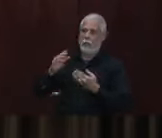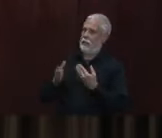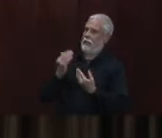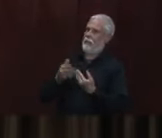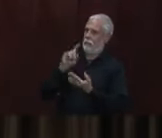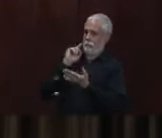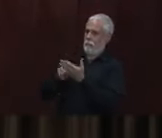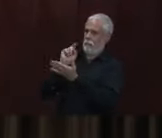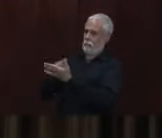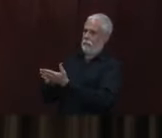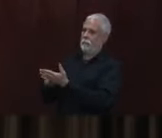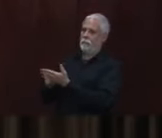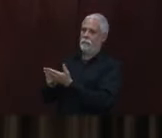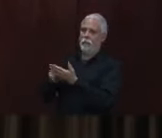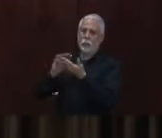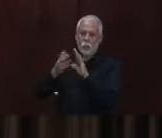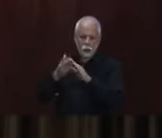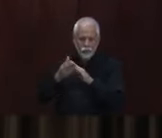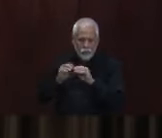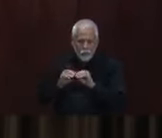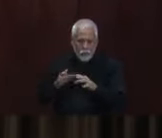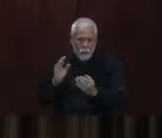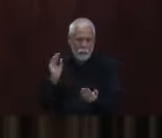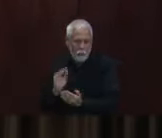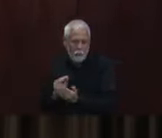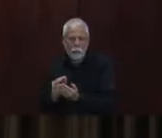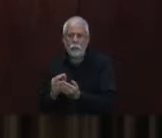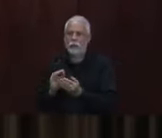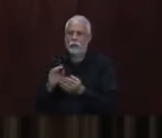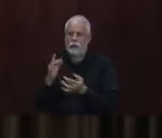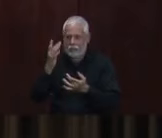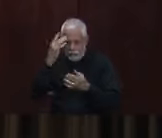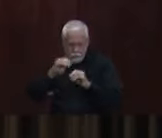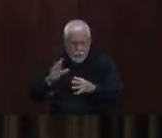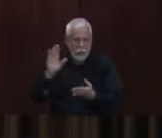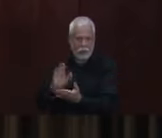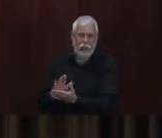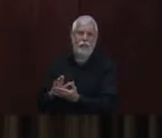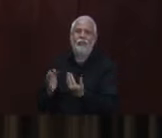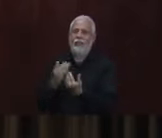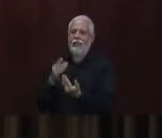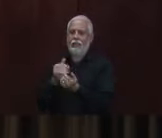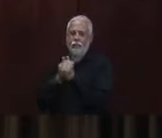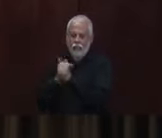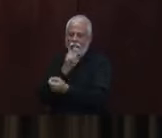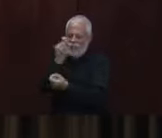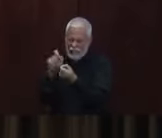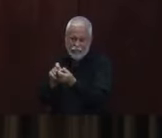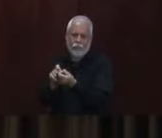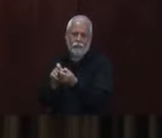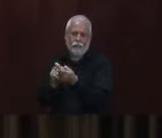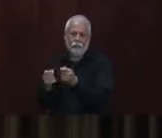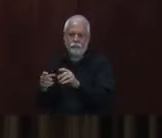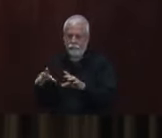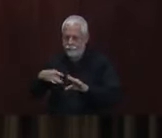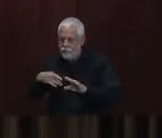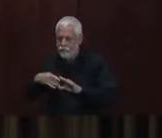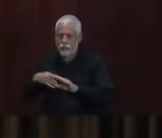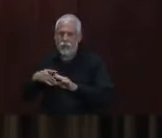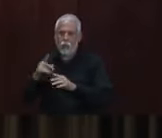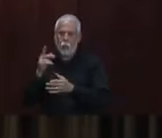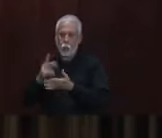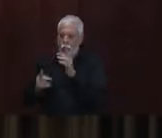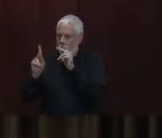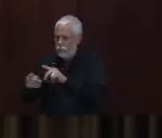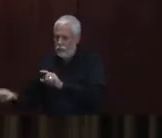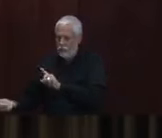easier. When community spread was less, transmission was less, it was much easier to track exactly where or exactly what